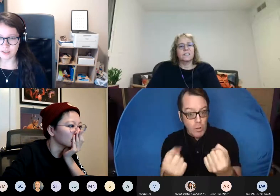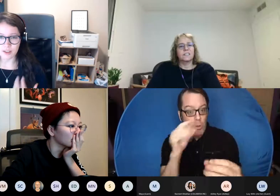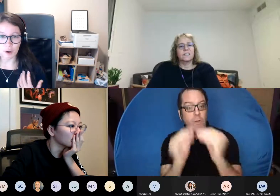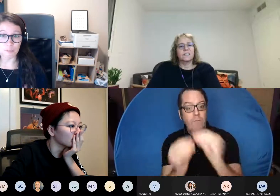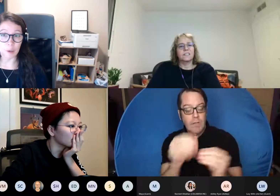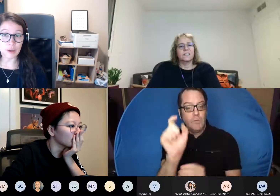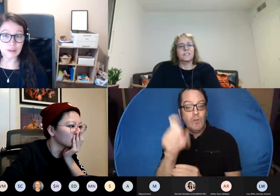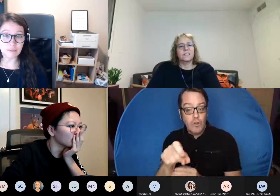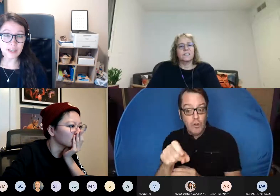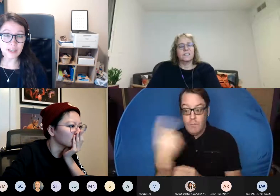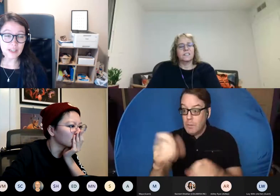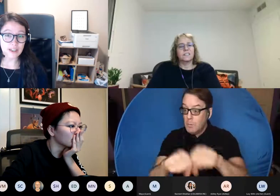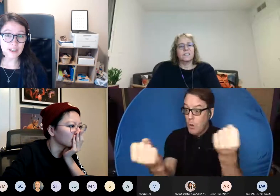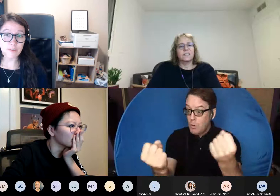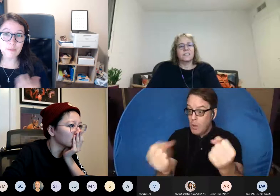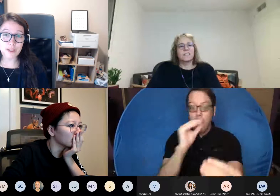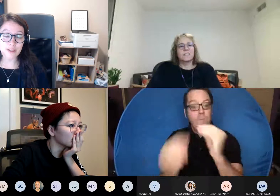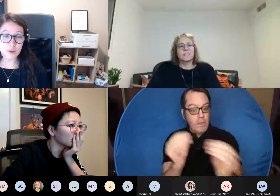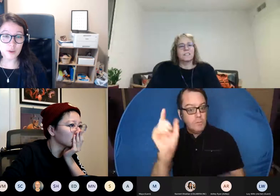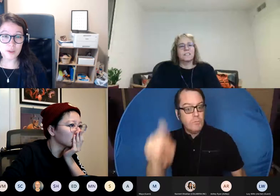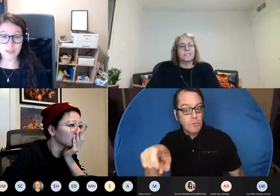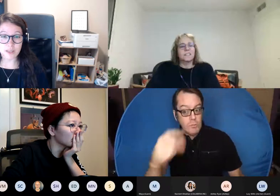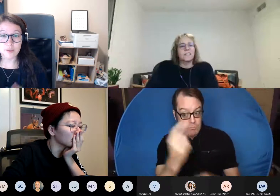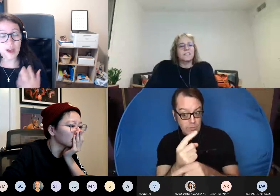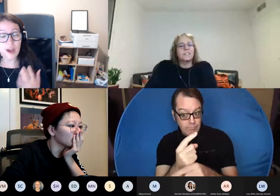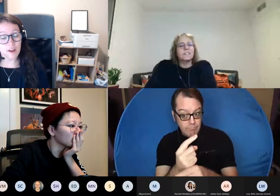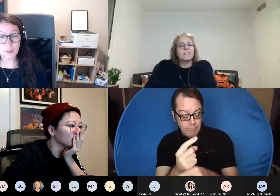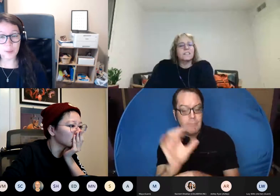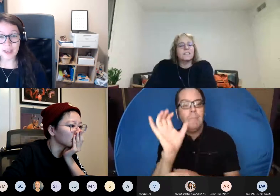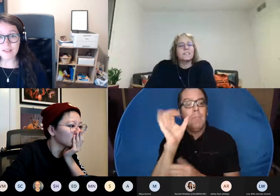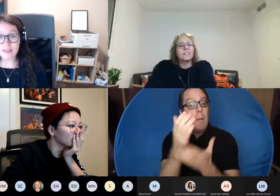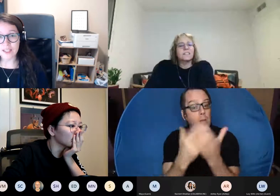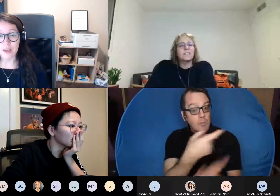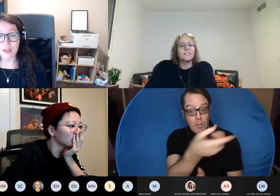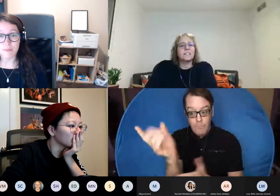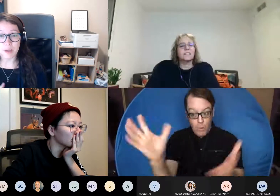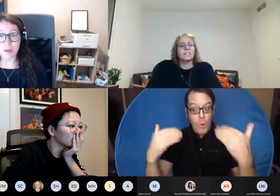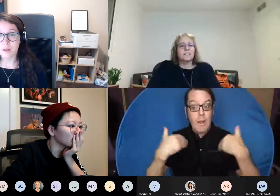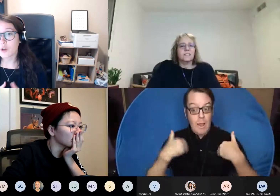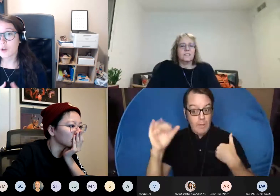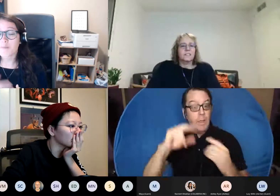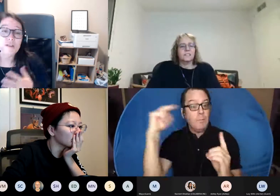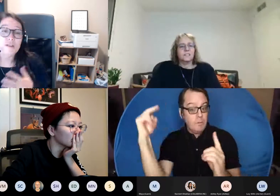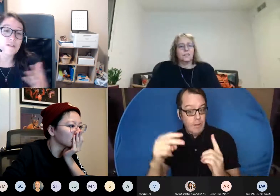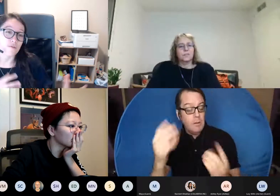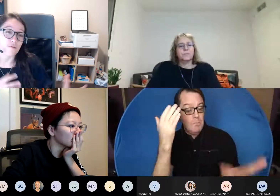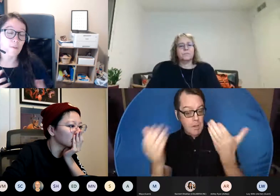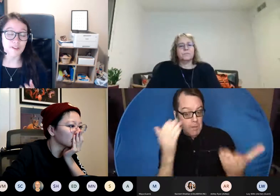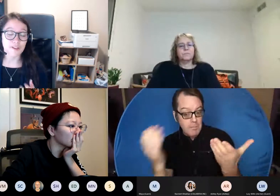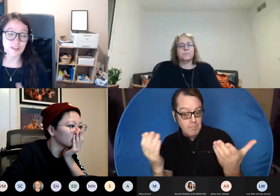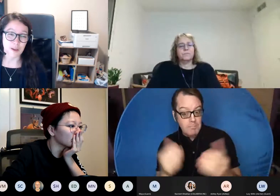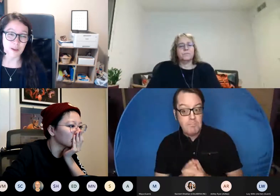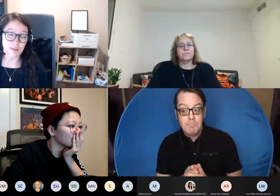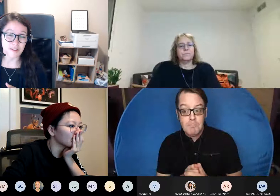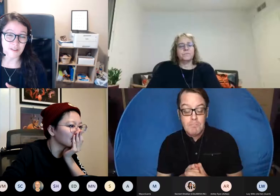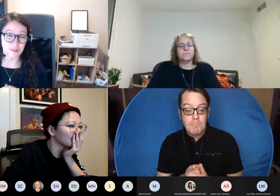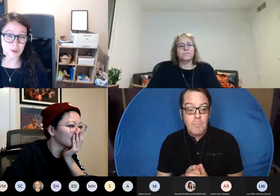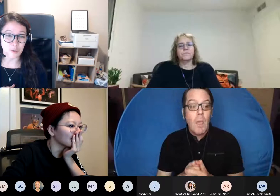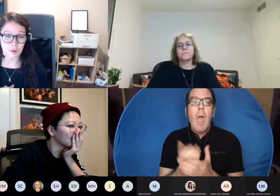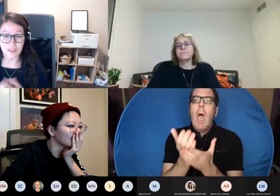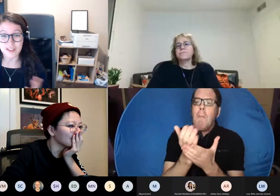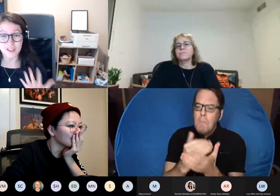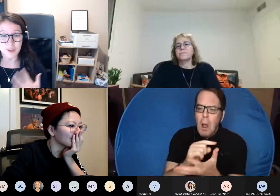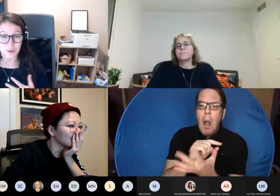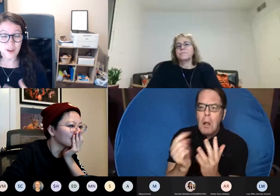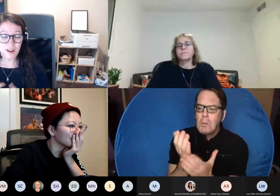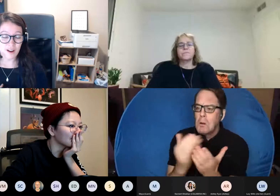fix things that are broken? This might be the view that some of you have coming in. This might be, you know, parts of this might be a view